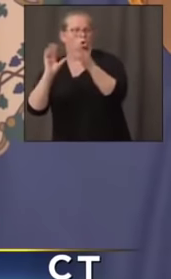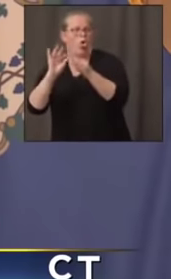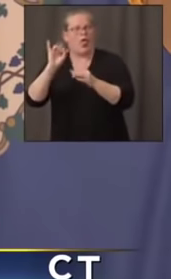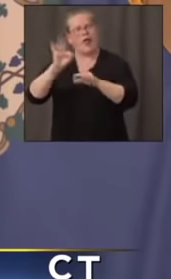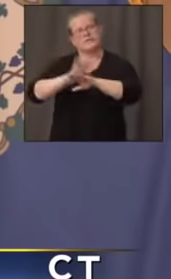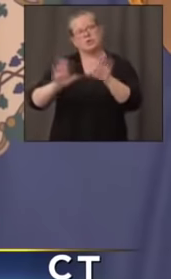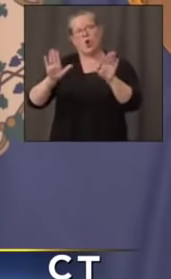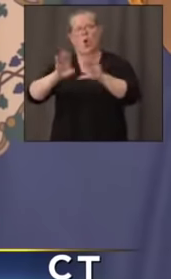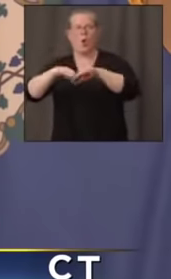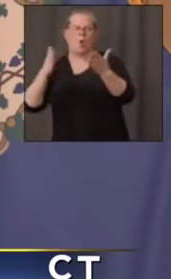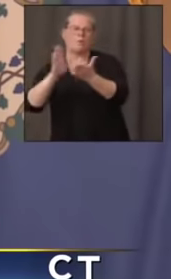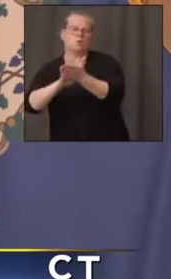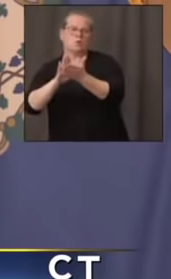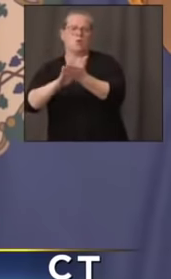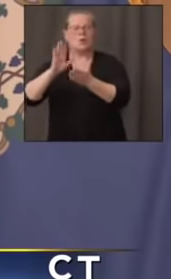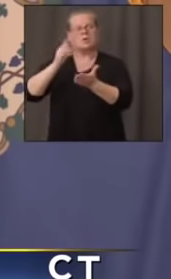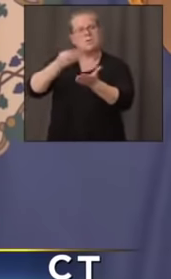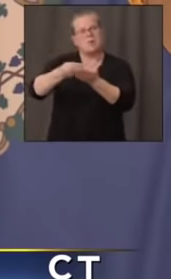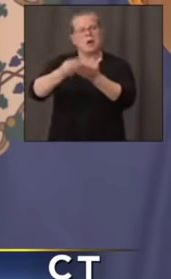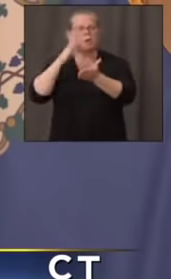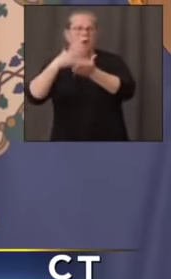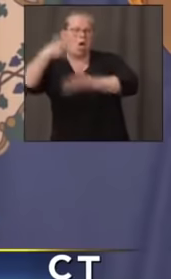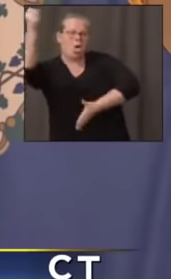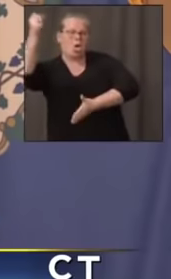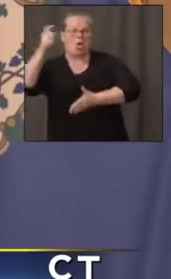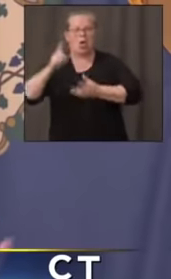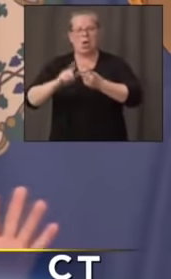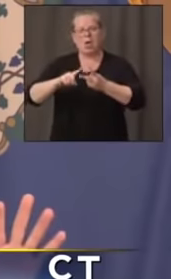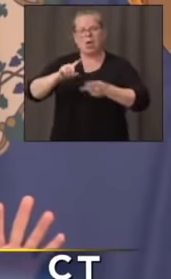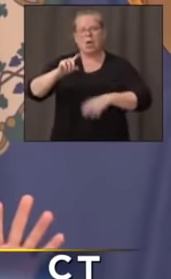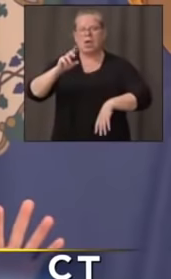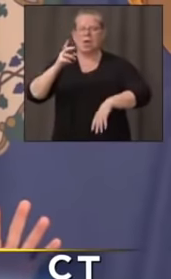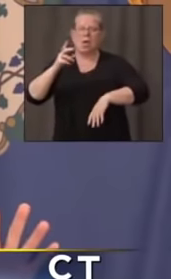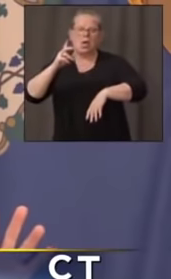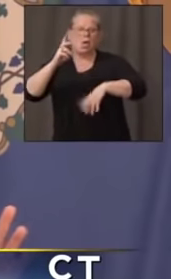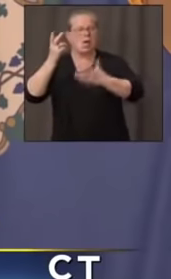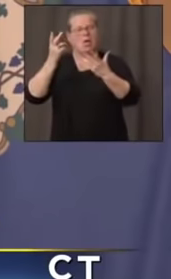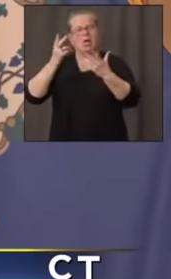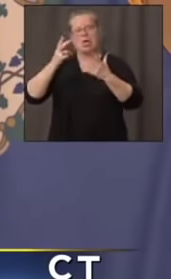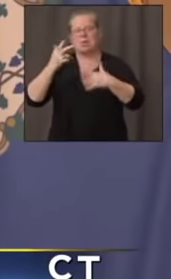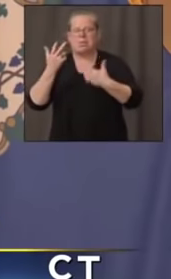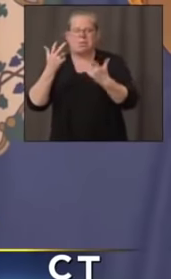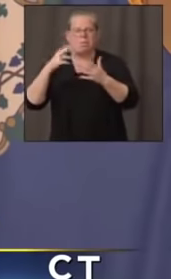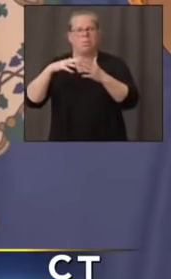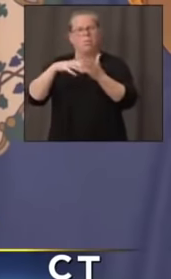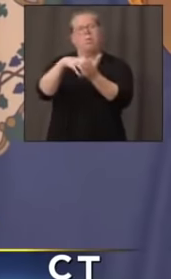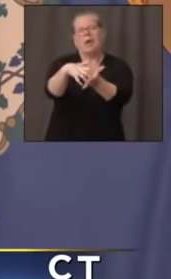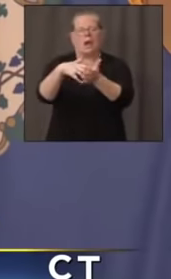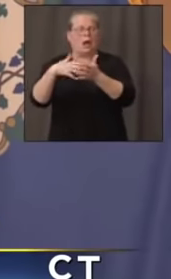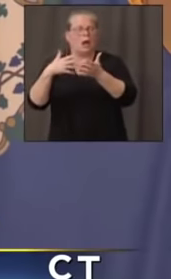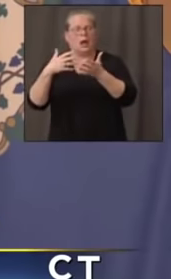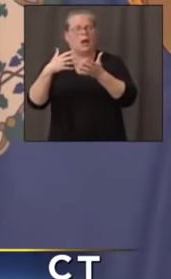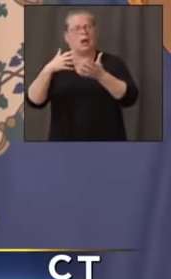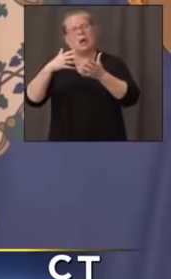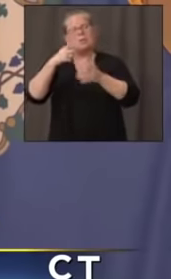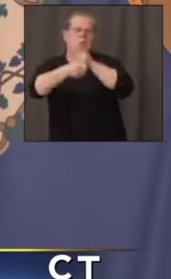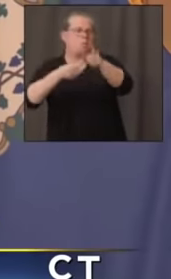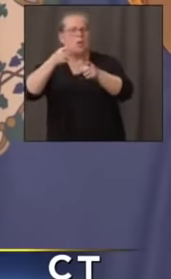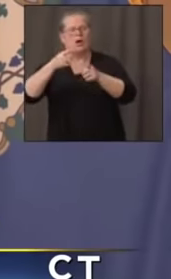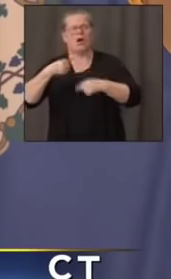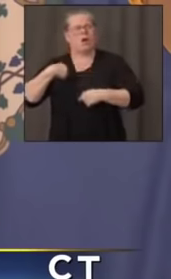back your funding, and don't be a wimp. We're not listening to that. what we're listening to is the science, we're listening to the